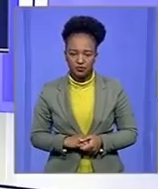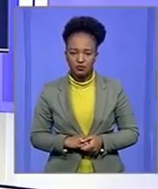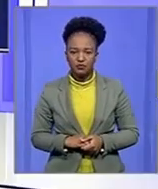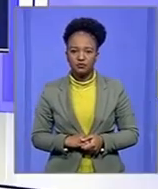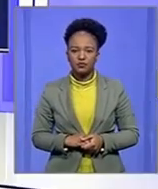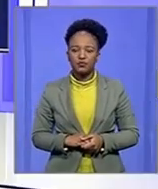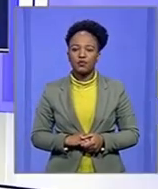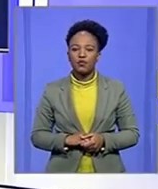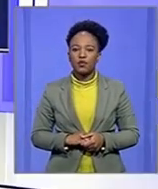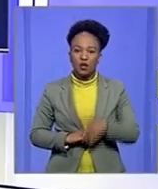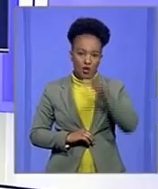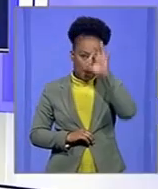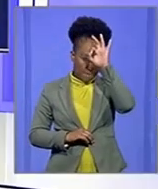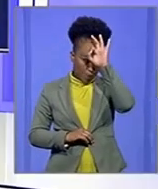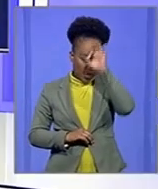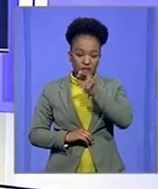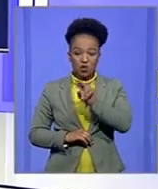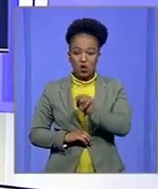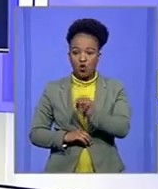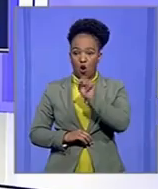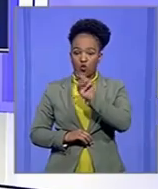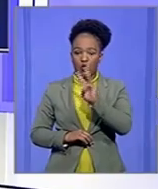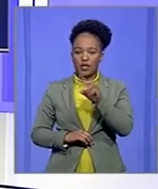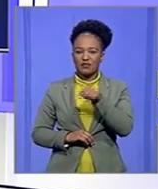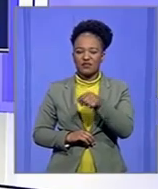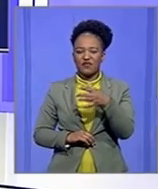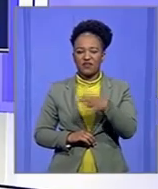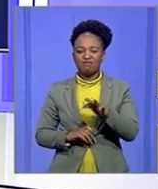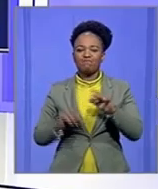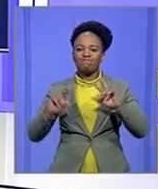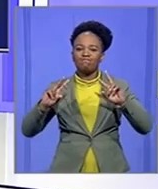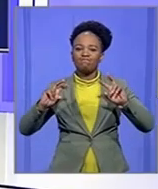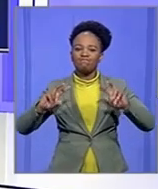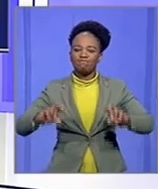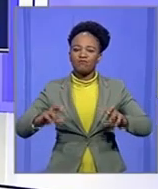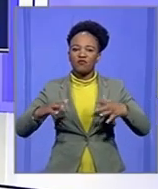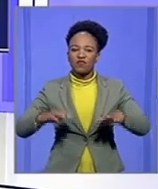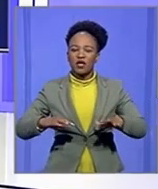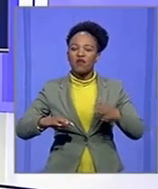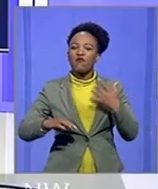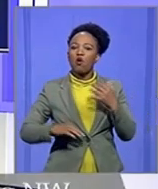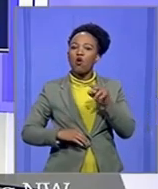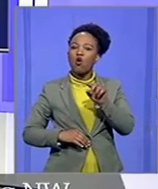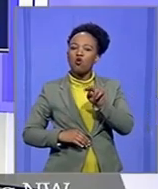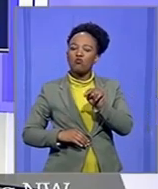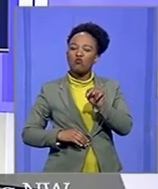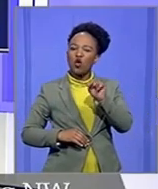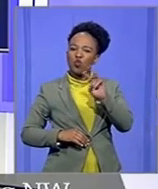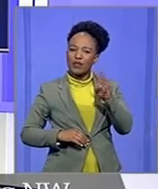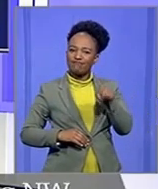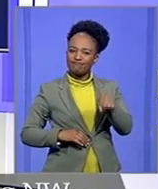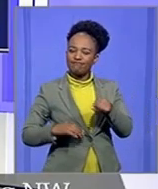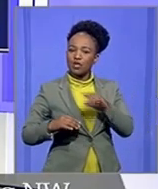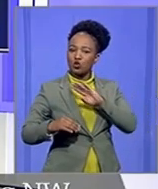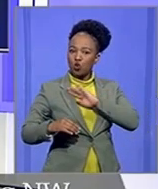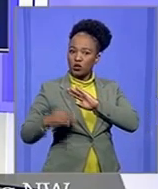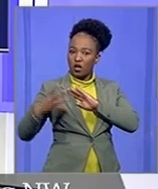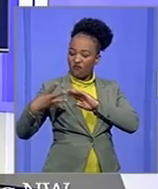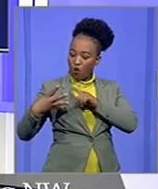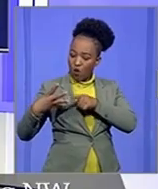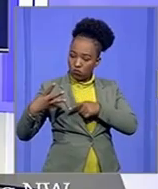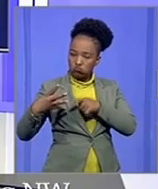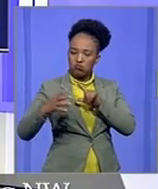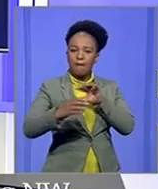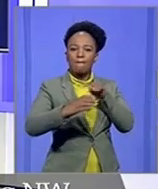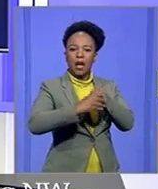Sepolesa sa North West se butse dokete ya dipatlisiso ka mora lefu la masole a mane a naha ao e neng e le karolo ya letsholo la Operation